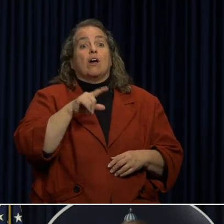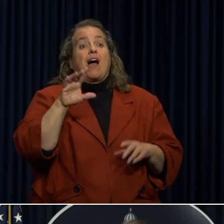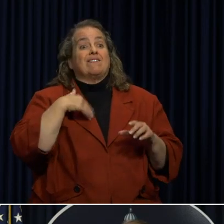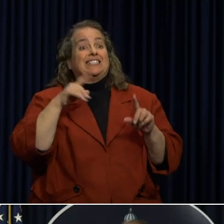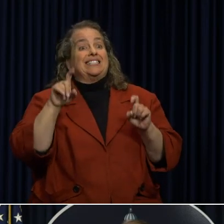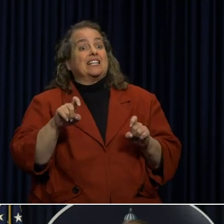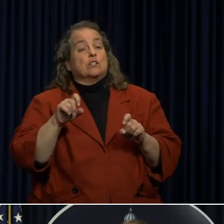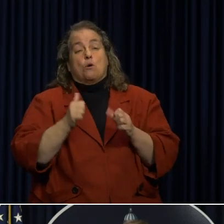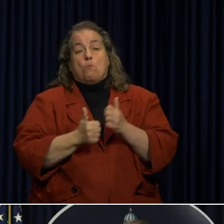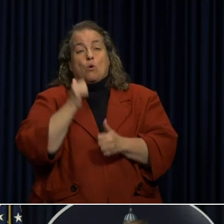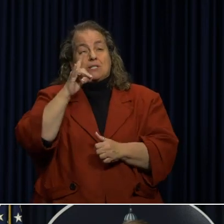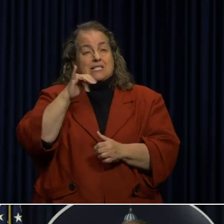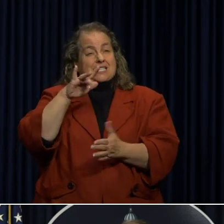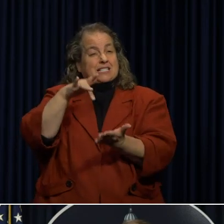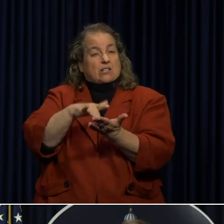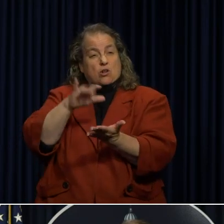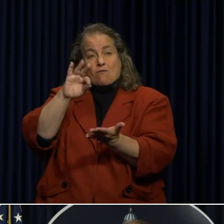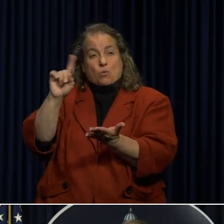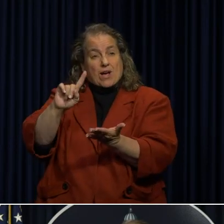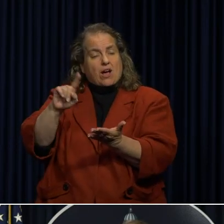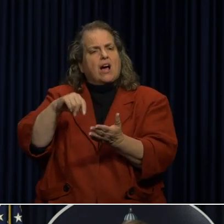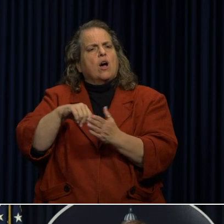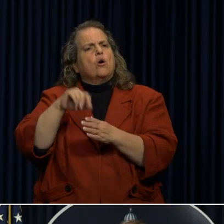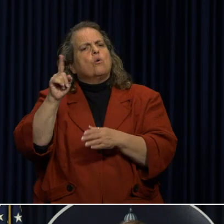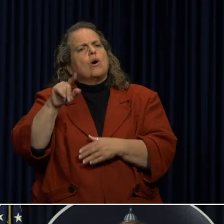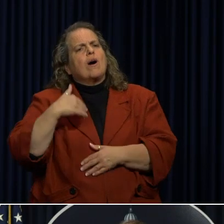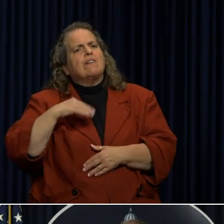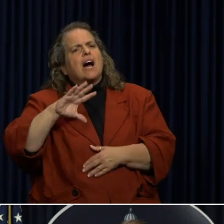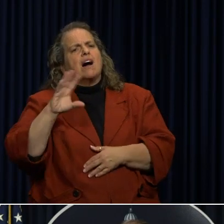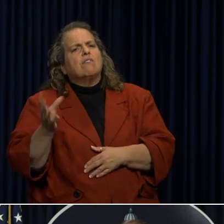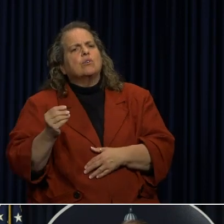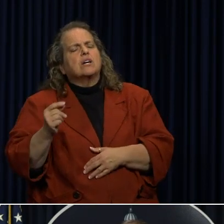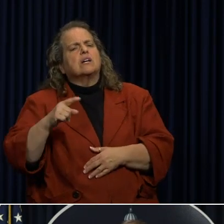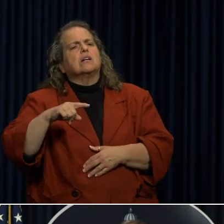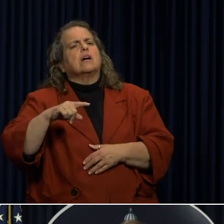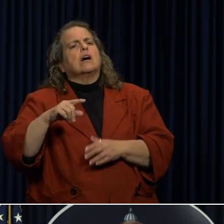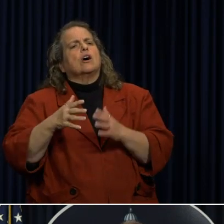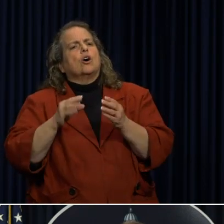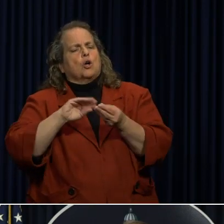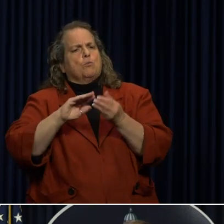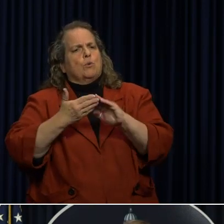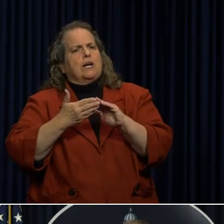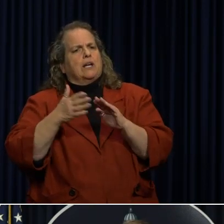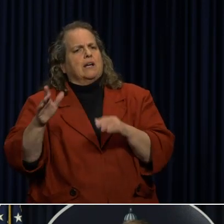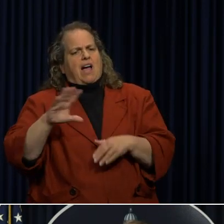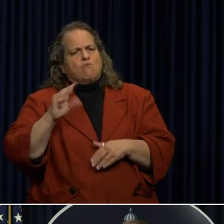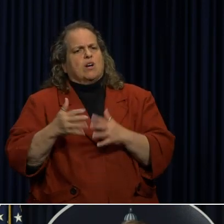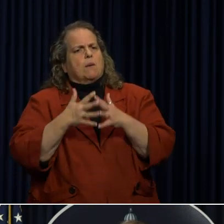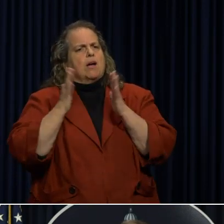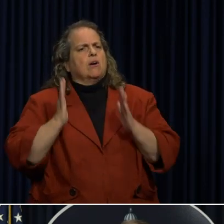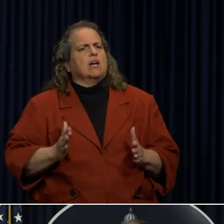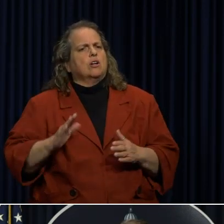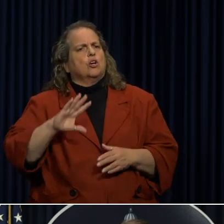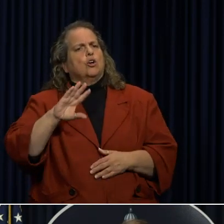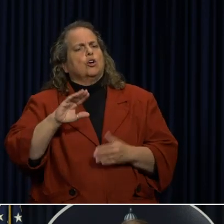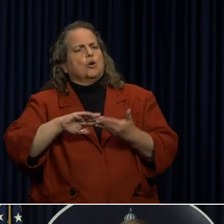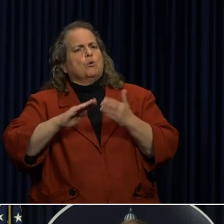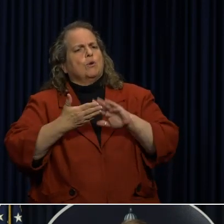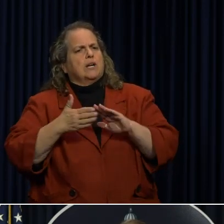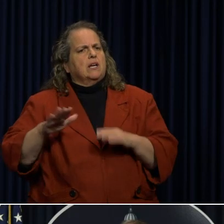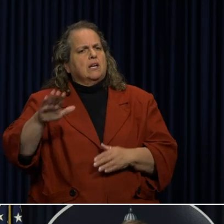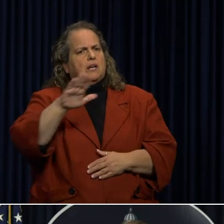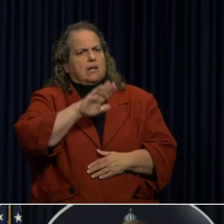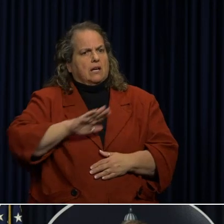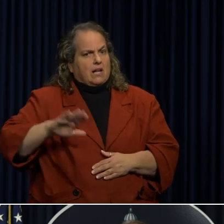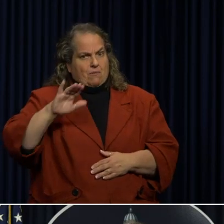disparate impact that this has had. We have lost far too many people, and we've lost far too many people in general. But when you see the racial